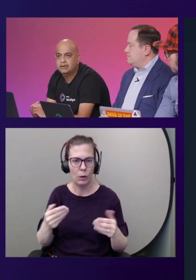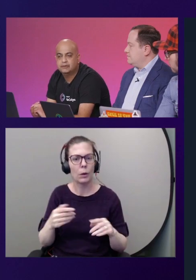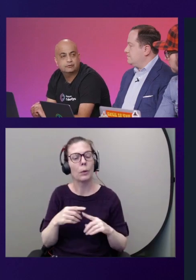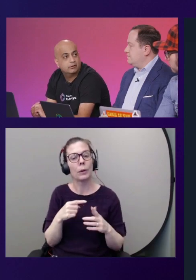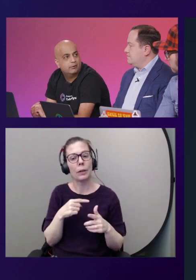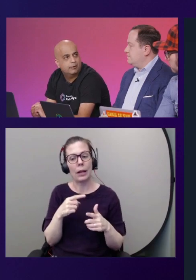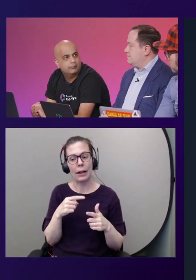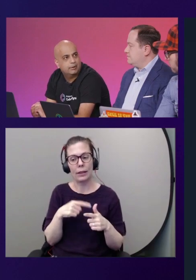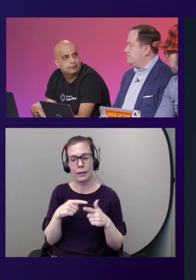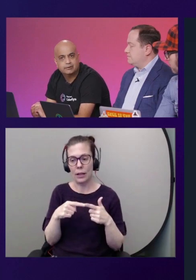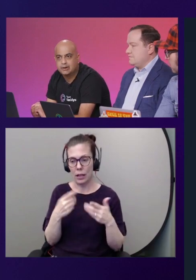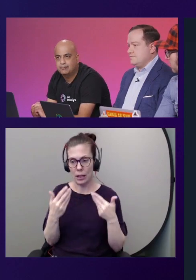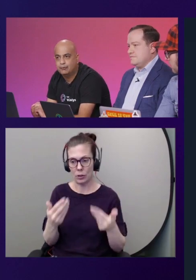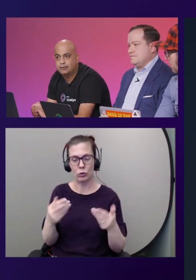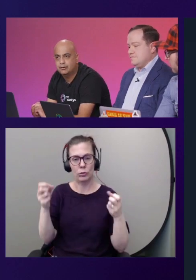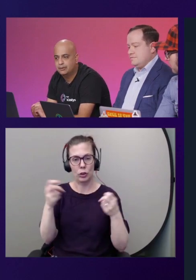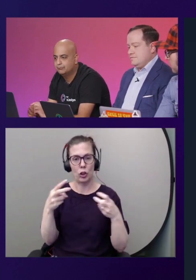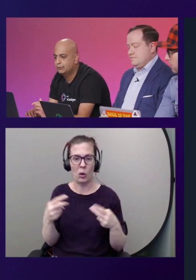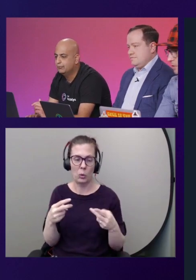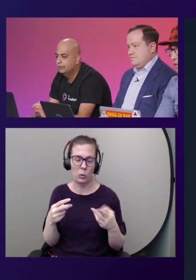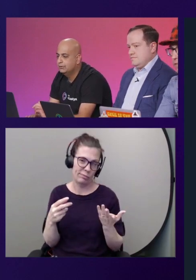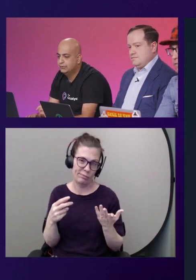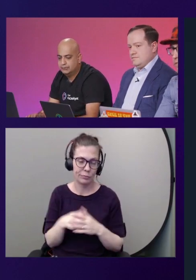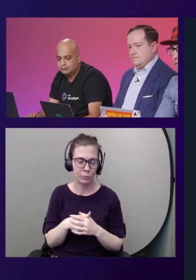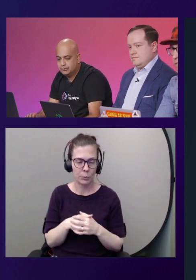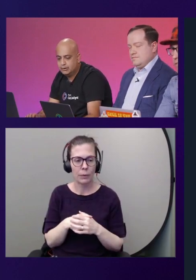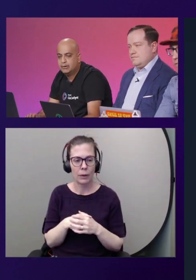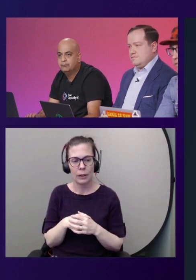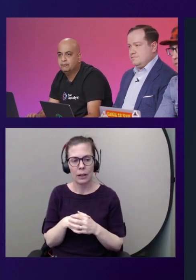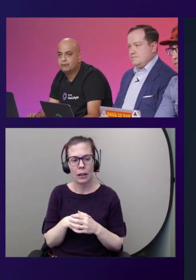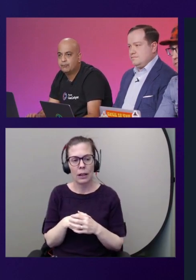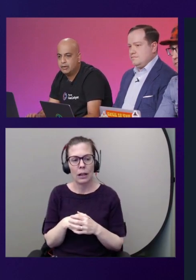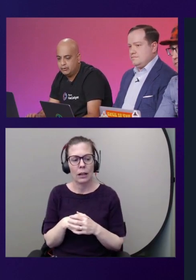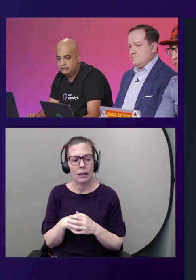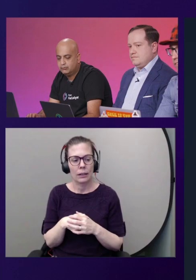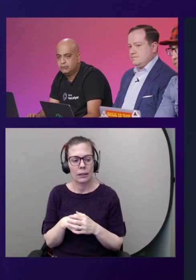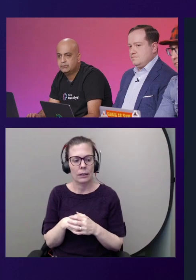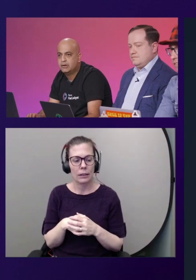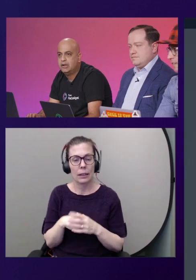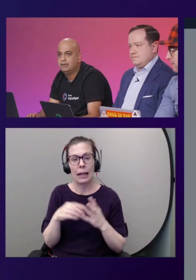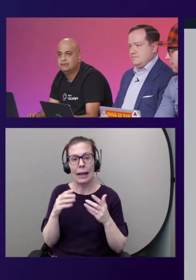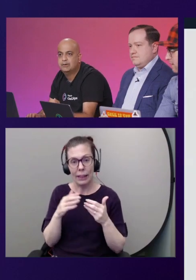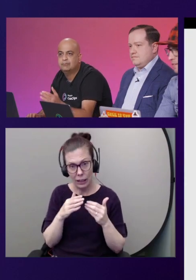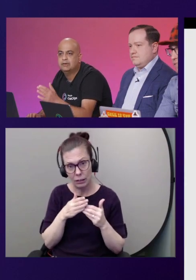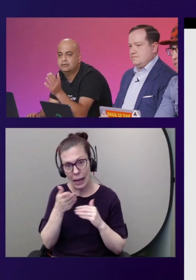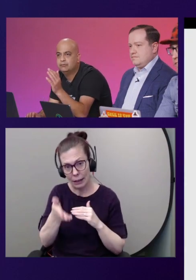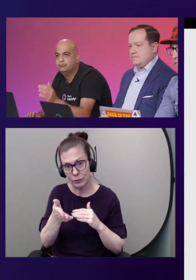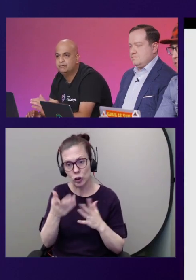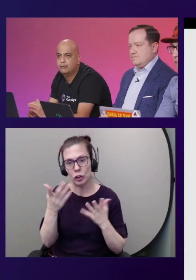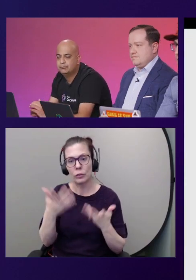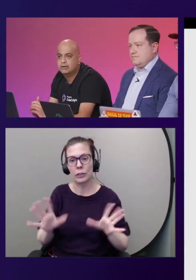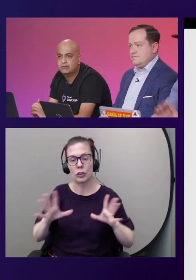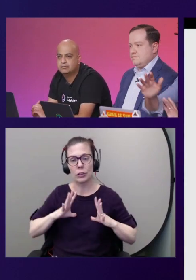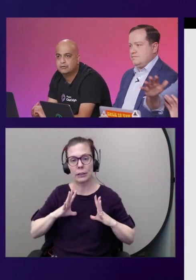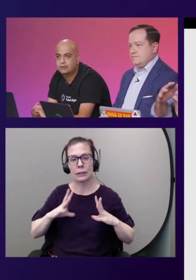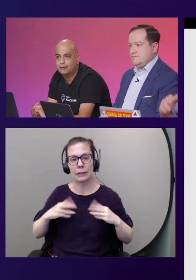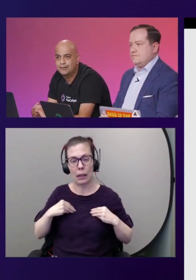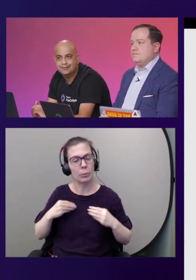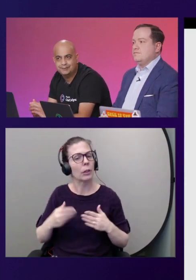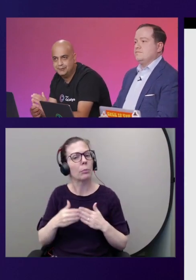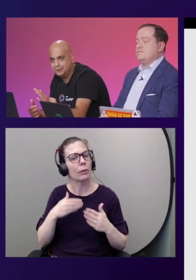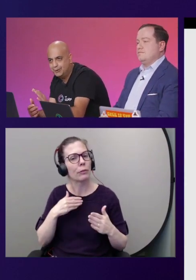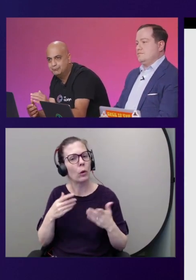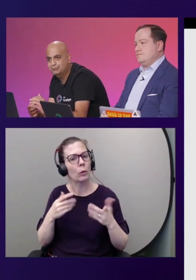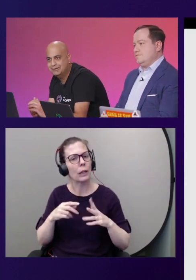in and start coding pretty much at that point in time. So, from there on, once I have accepted it, before we kind of start